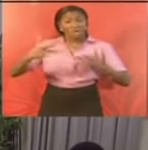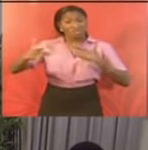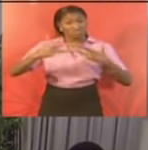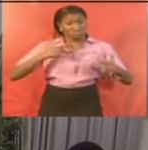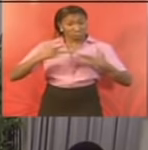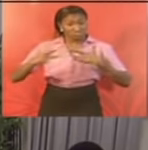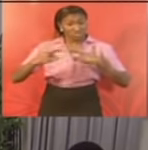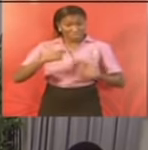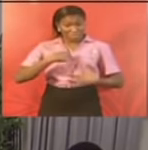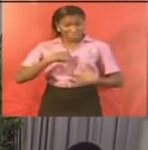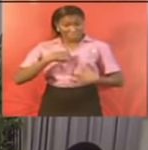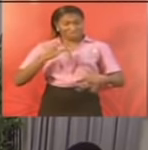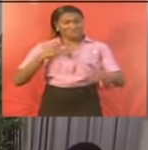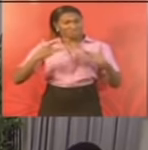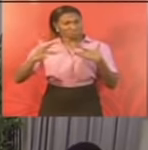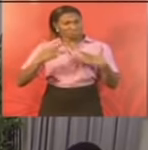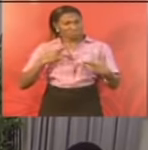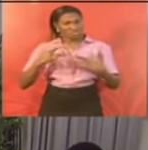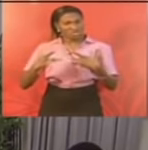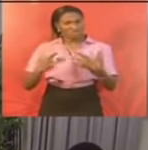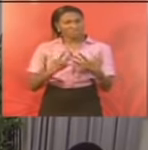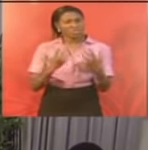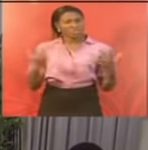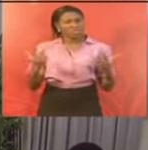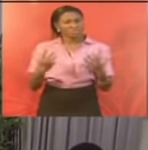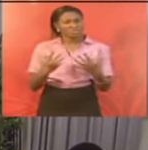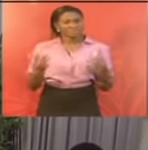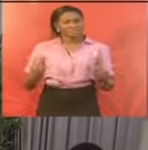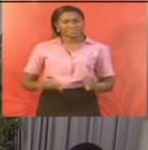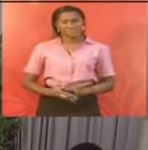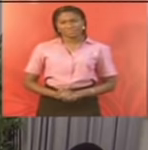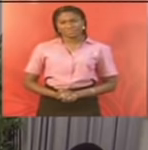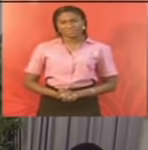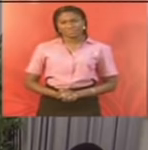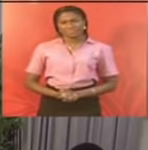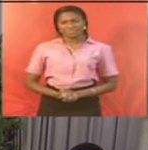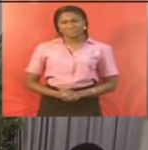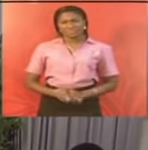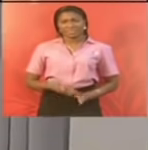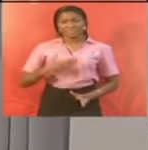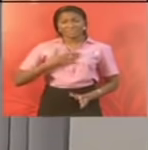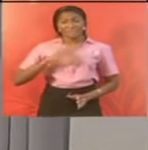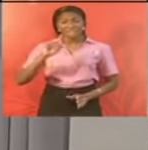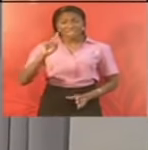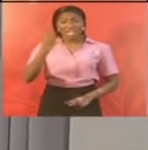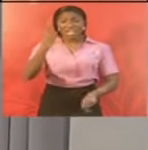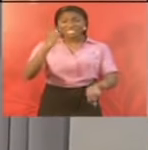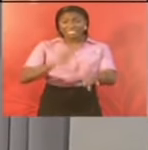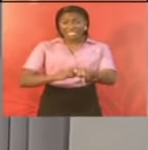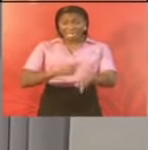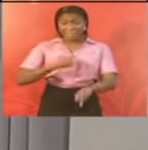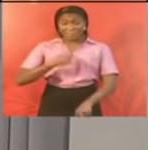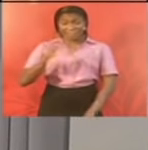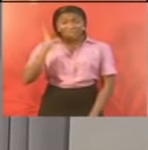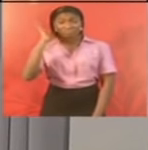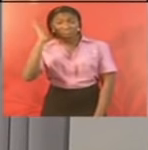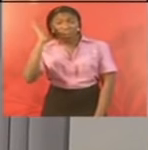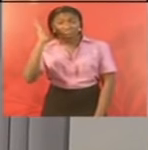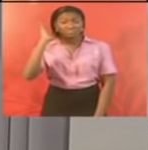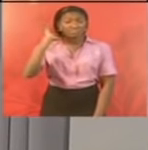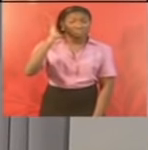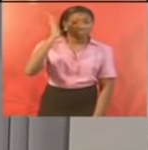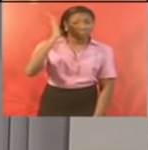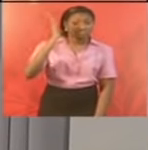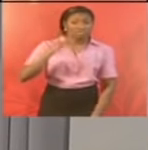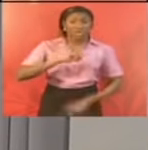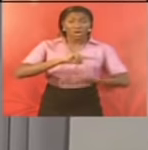now is one that I raised in my very first press conference after being appointed